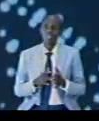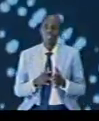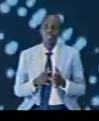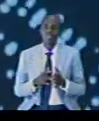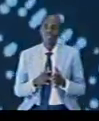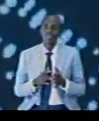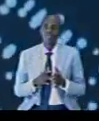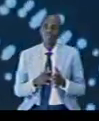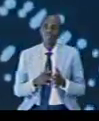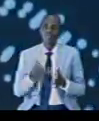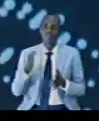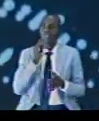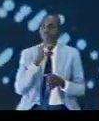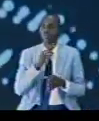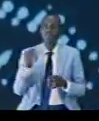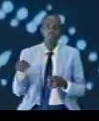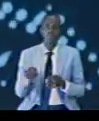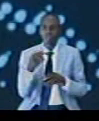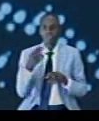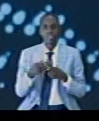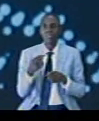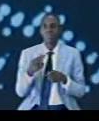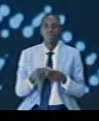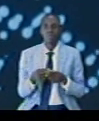There is no other name.